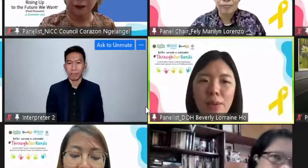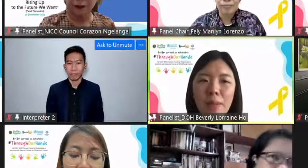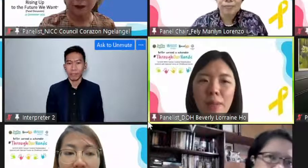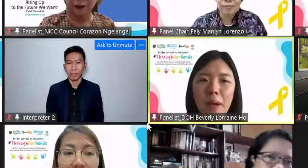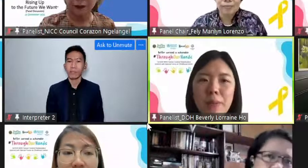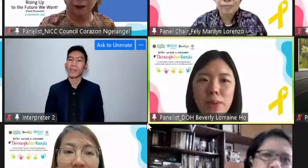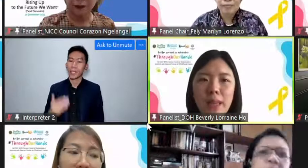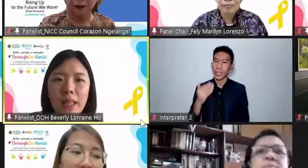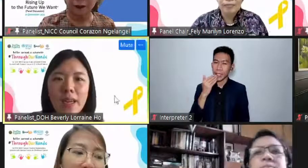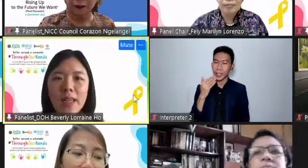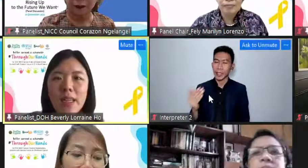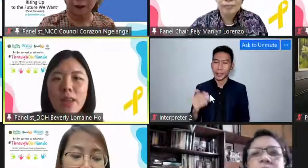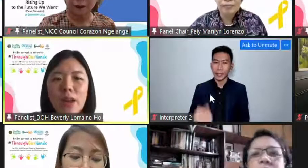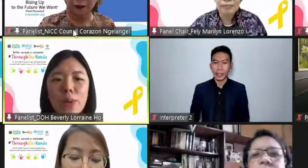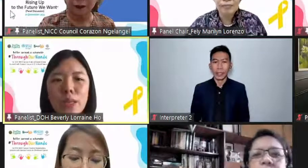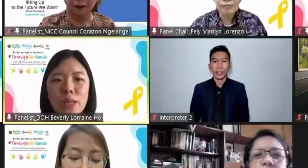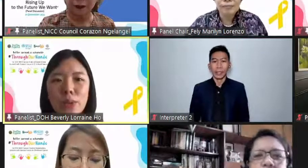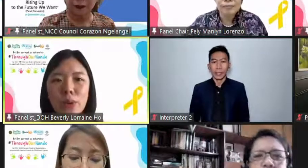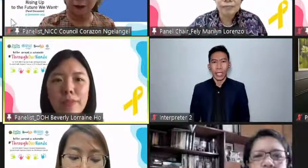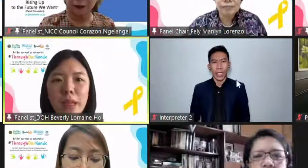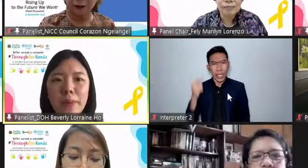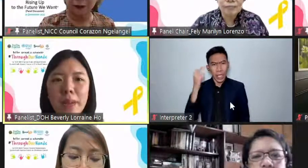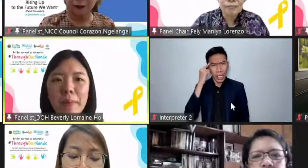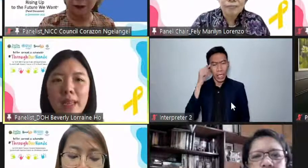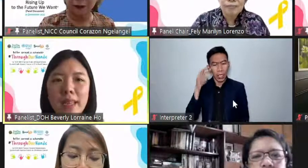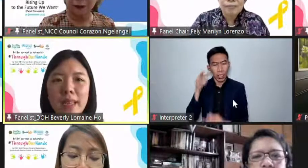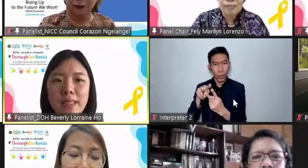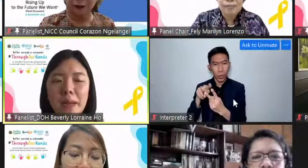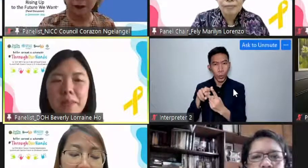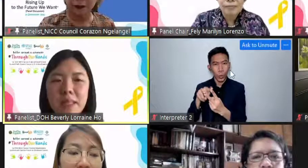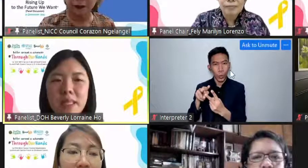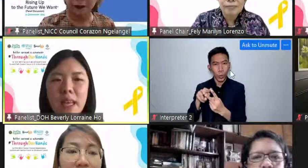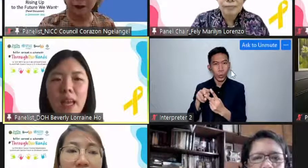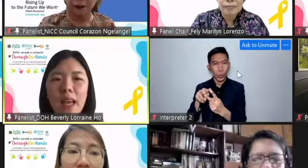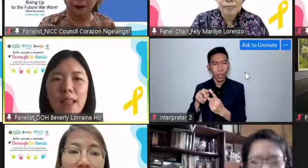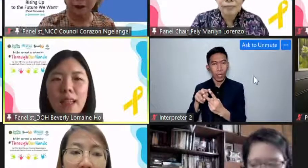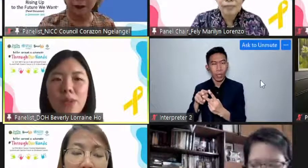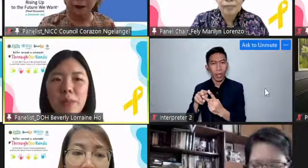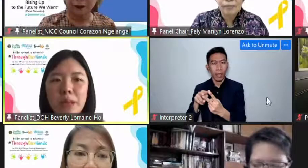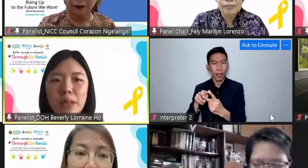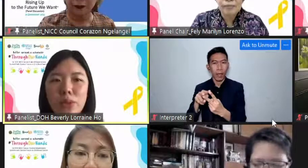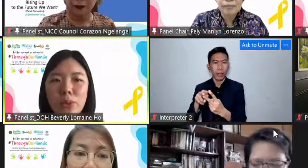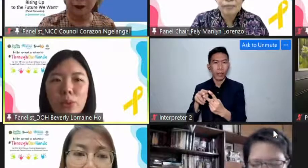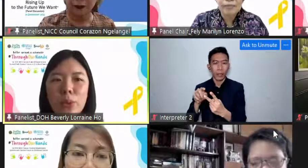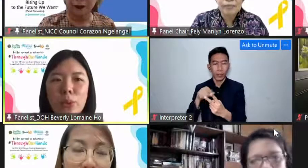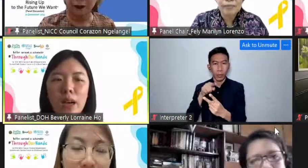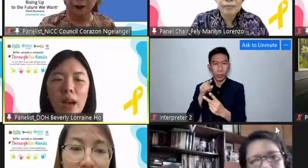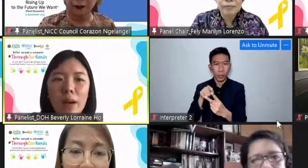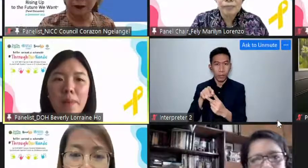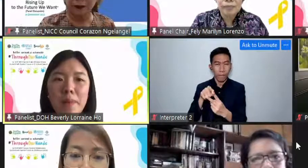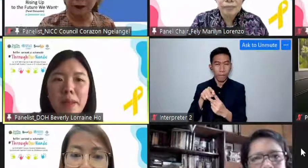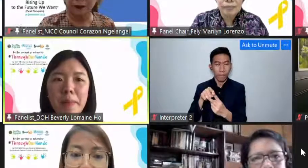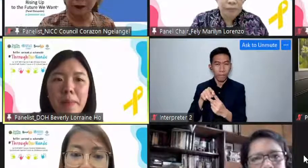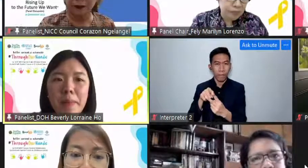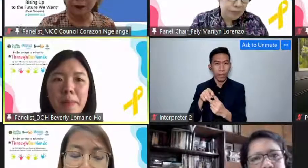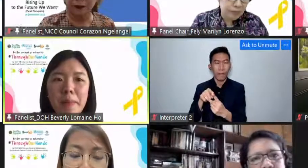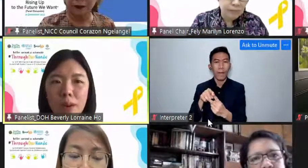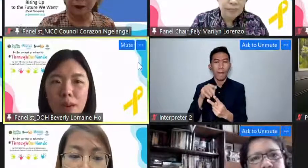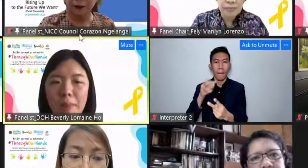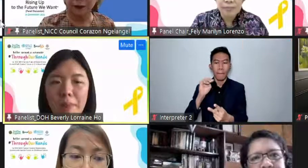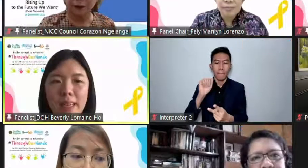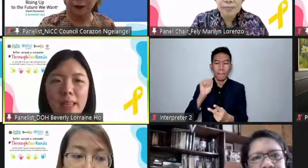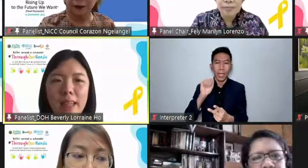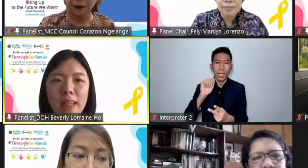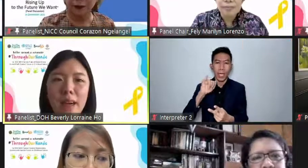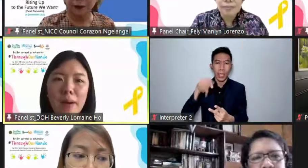Thank you, ma'am. So I think currently there are only 2 available mechanisms, and that would be through the MAIP